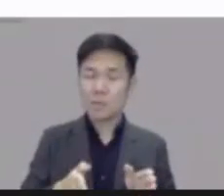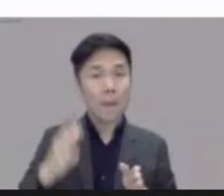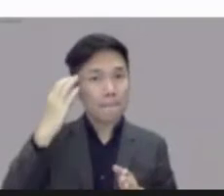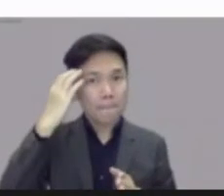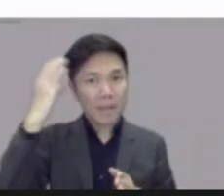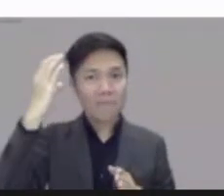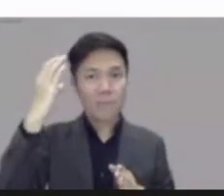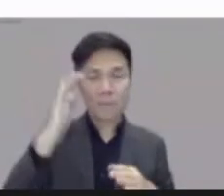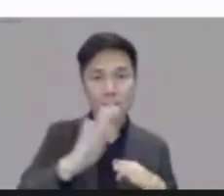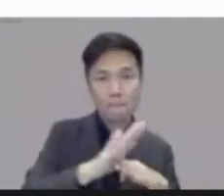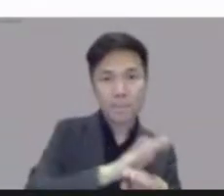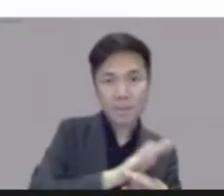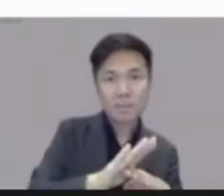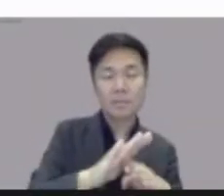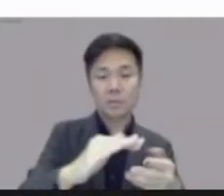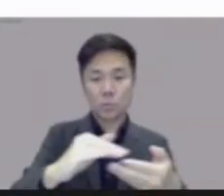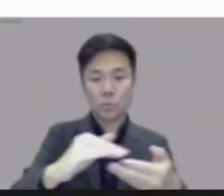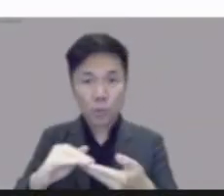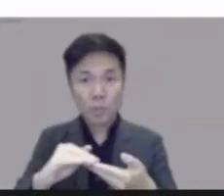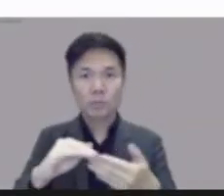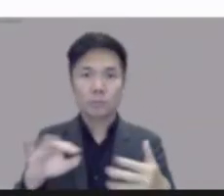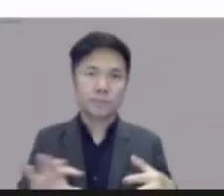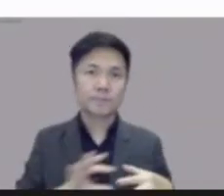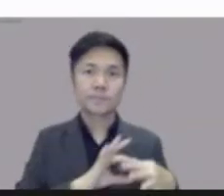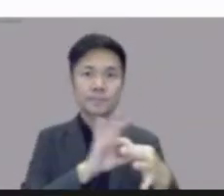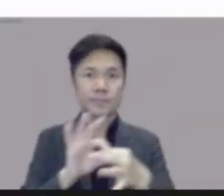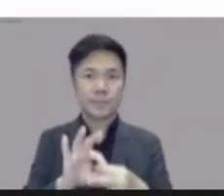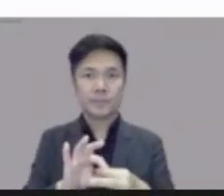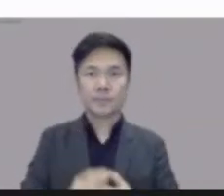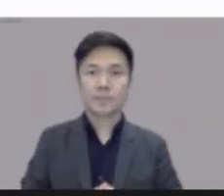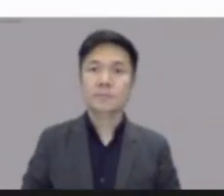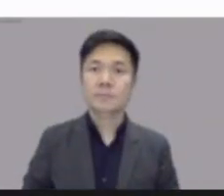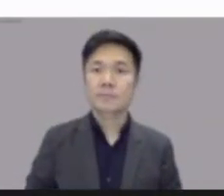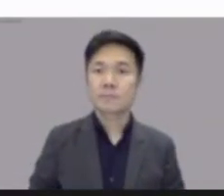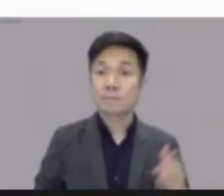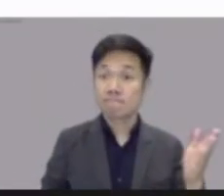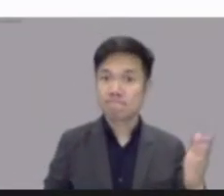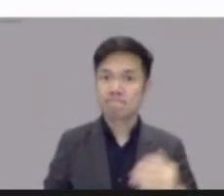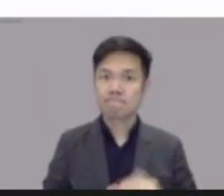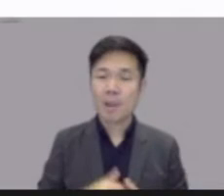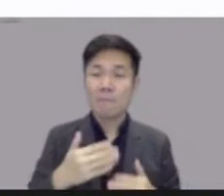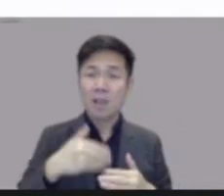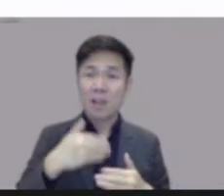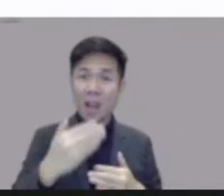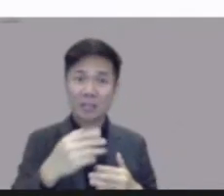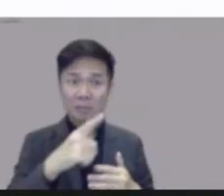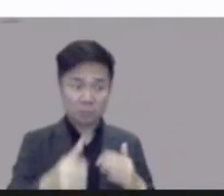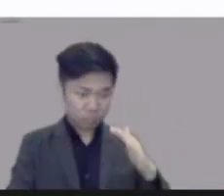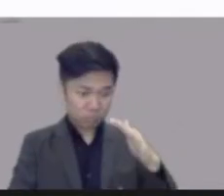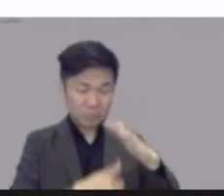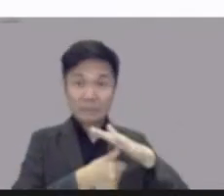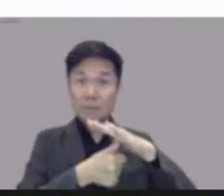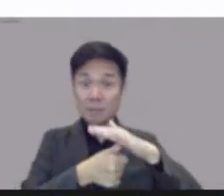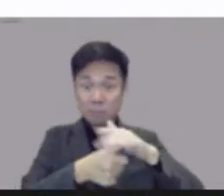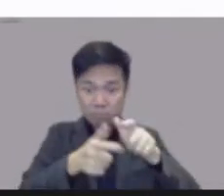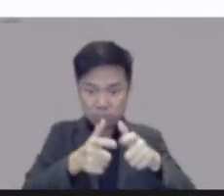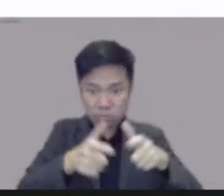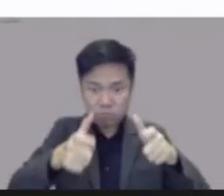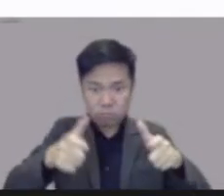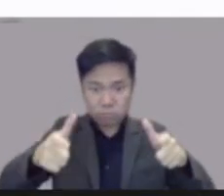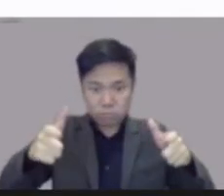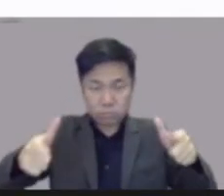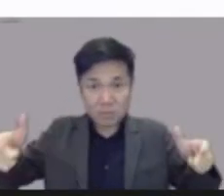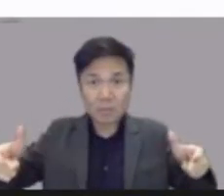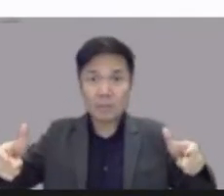foreign rapid and unplanned Urban expansion has resulted in sprawl environmental degradation loss of